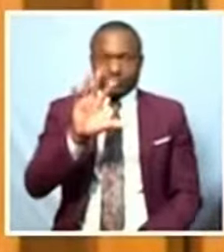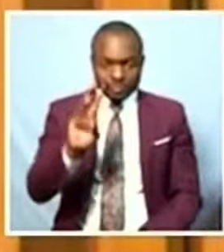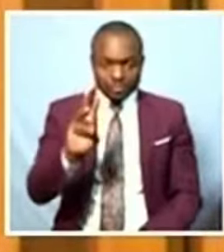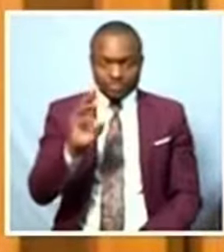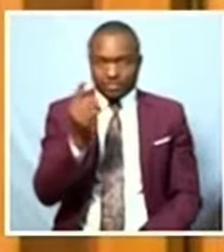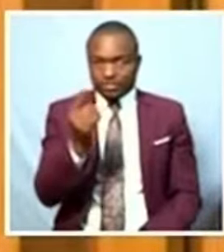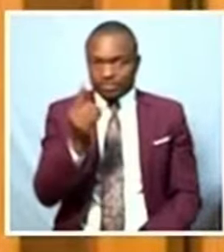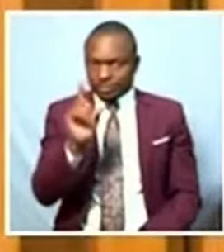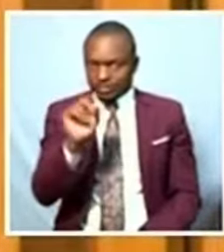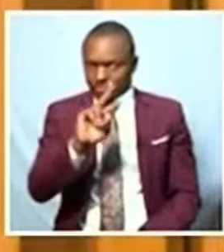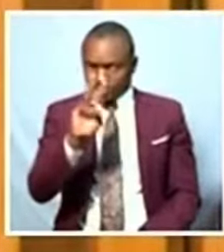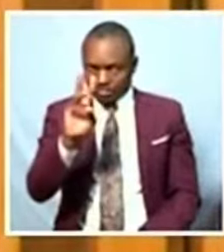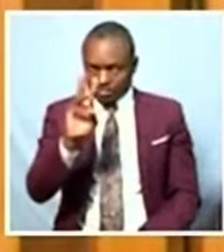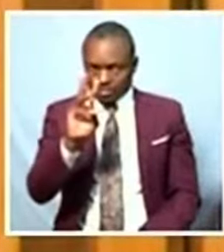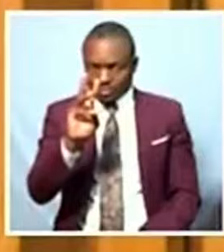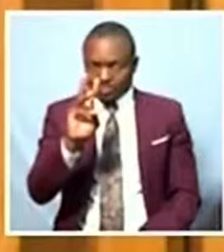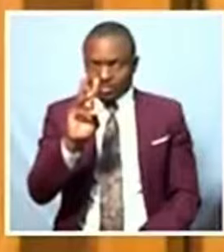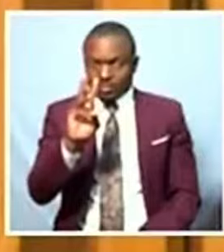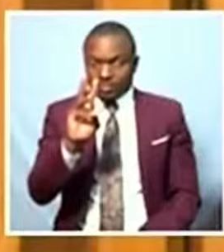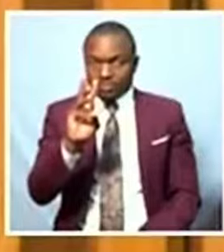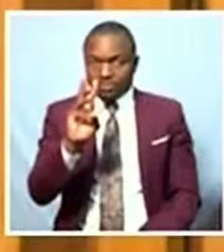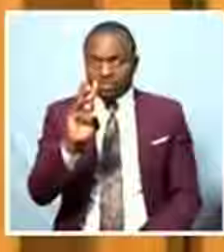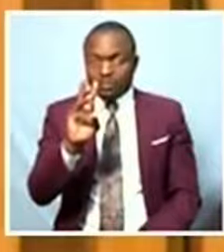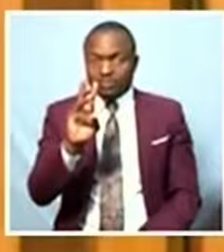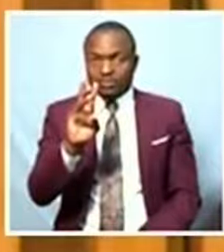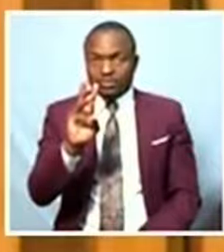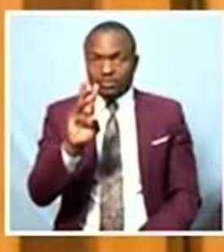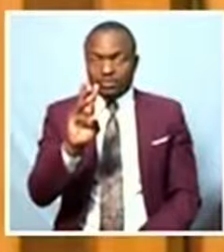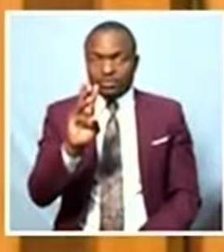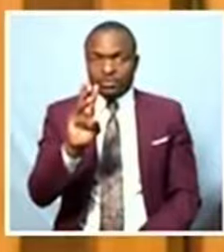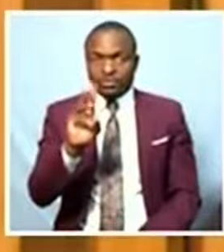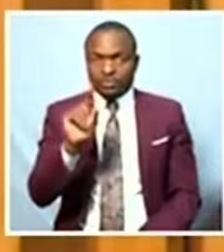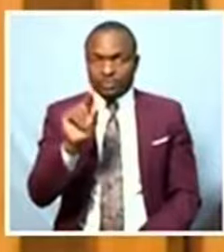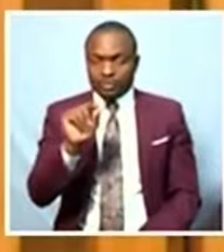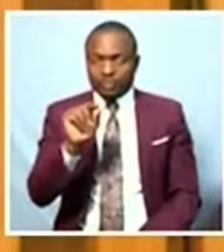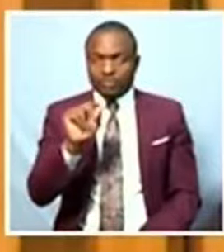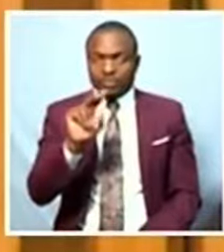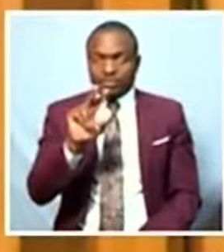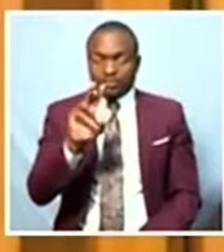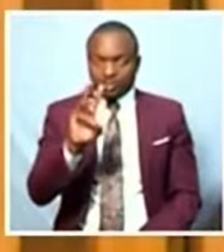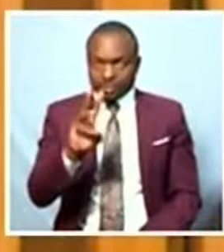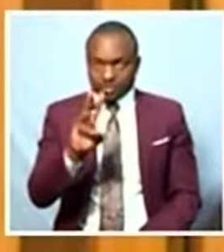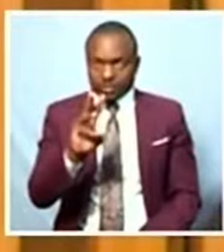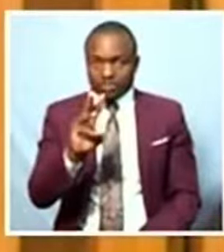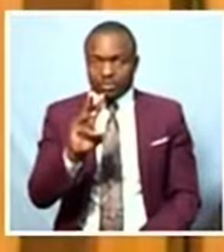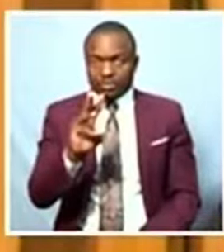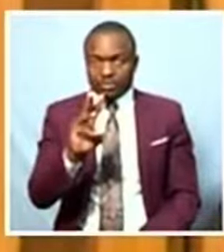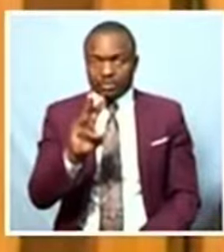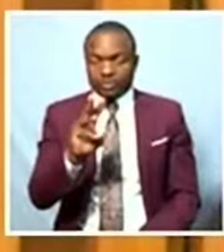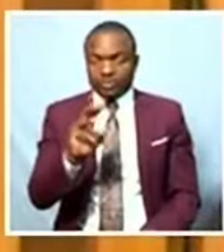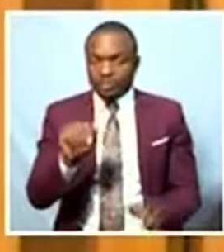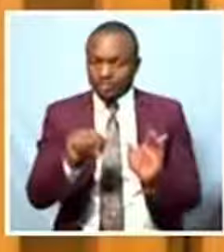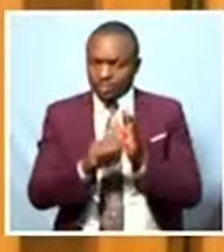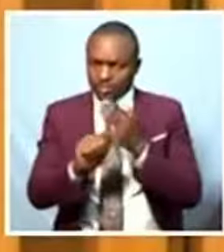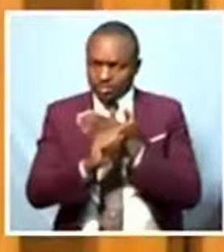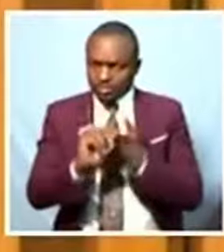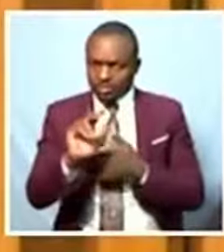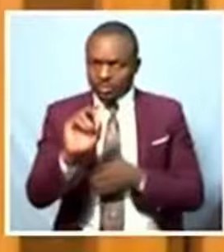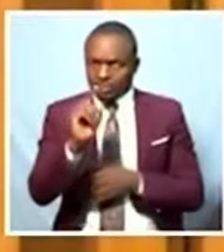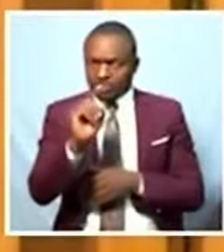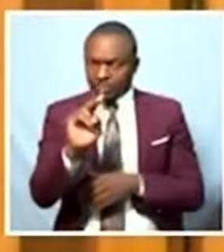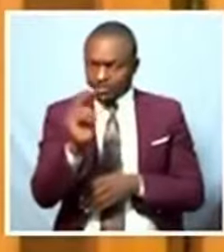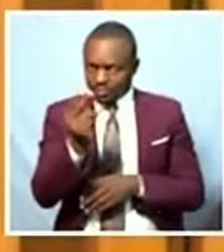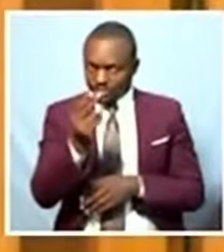the 2026 general election is set for the second Thursday of August, which is 13th